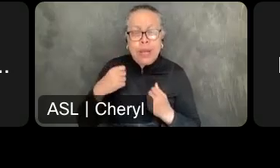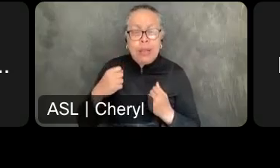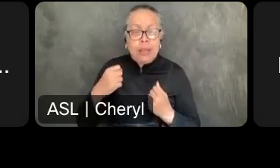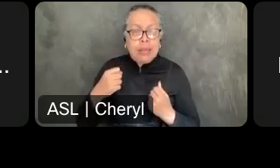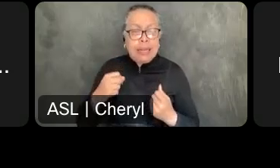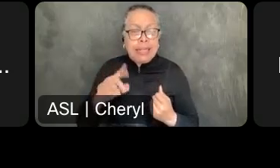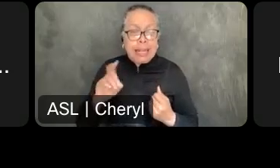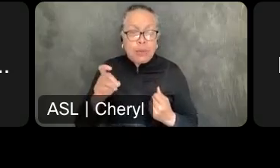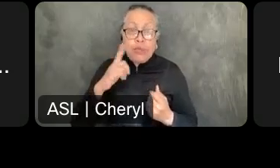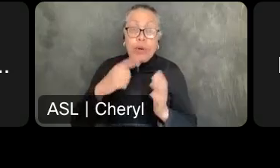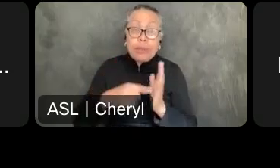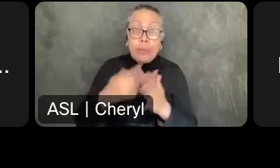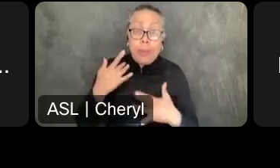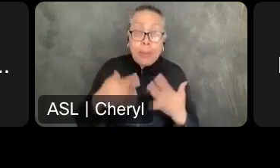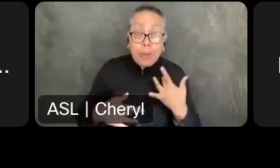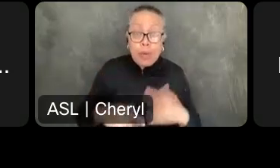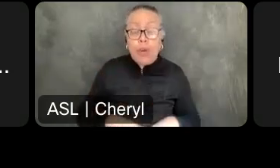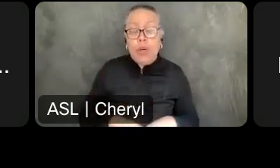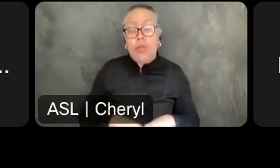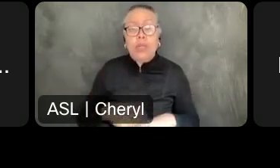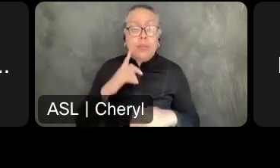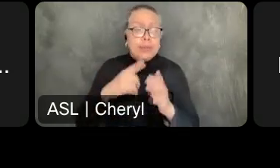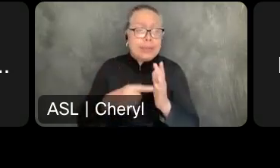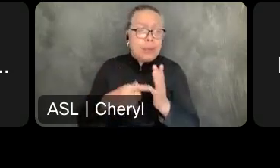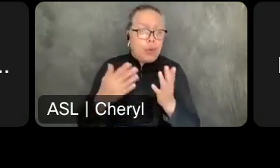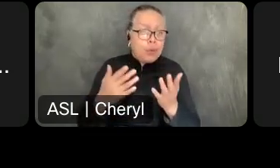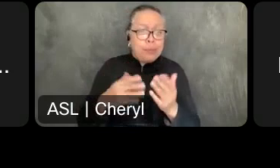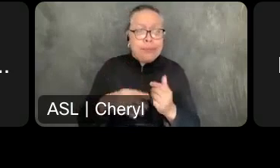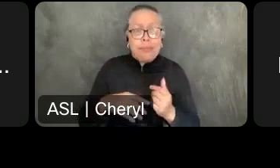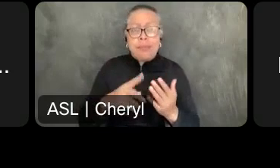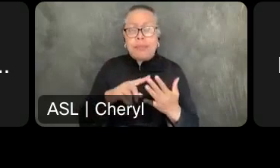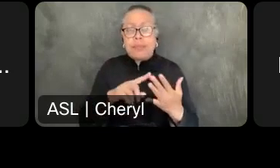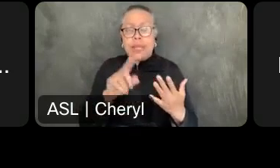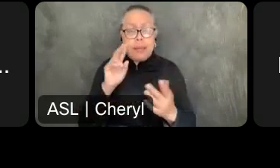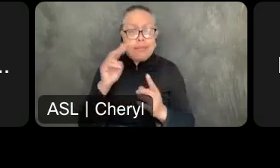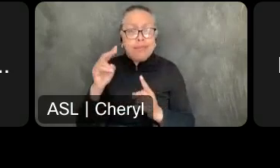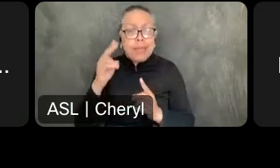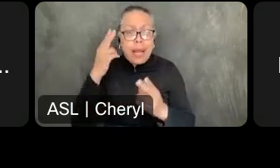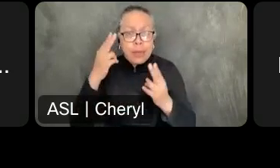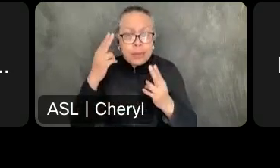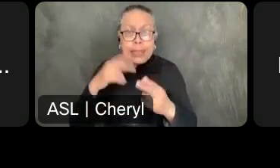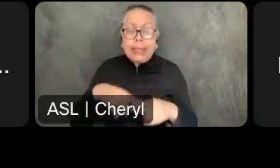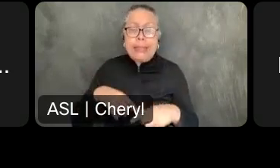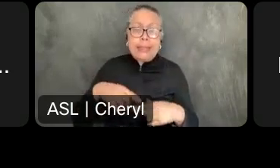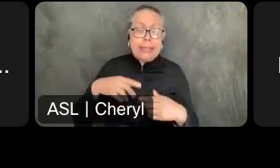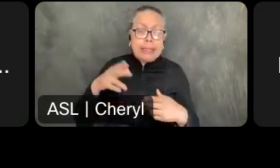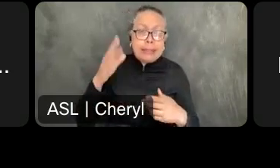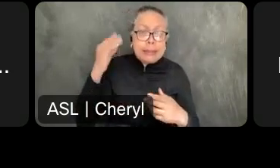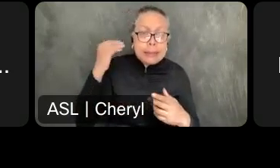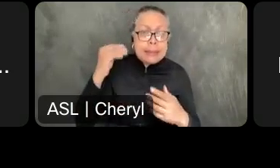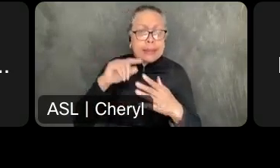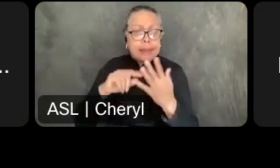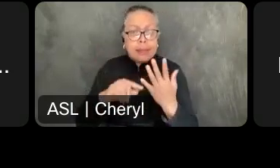bipolar and experiencing potentially, alternative perceptions and things like that. What has been